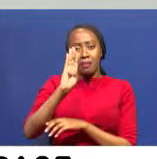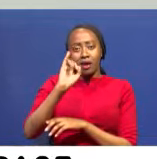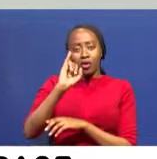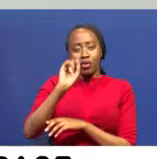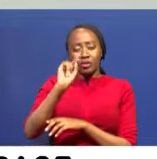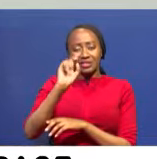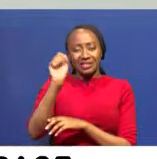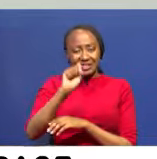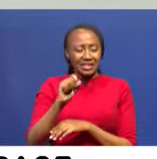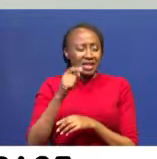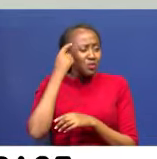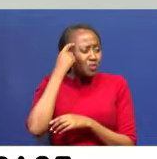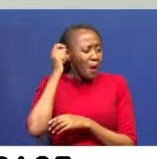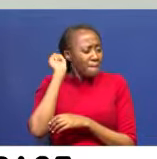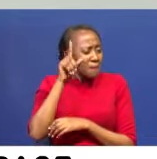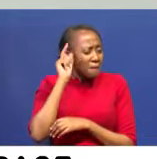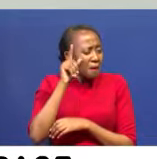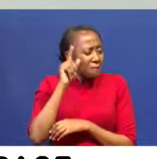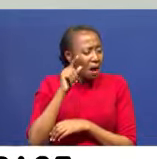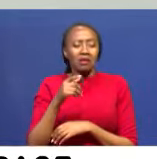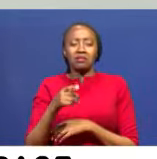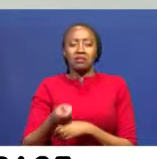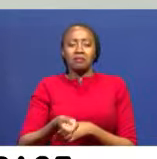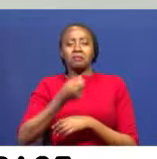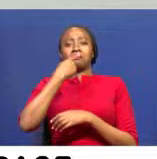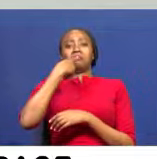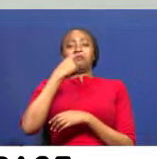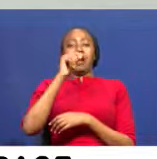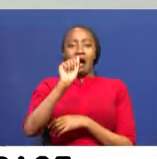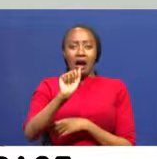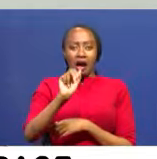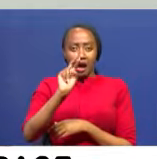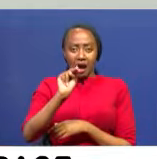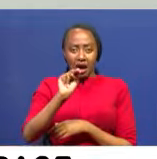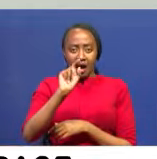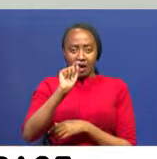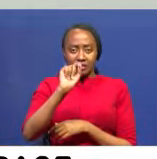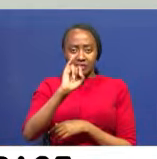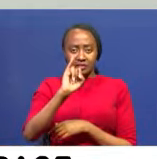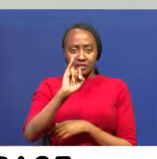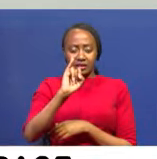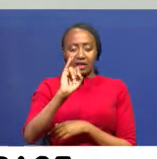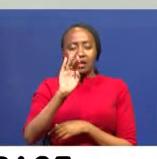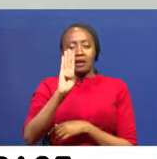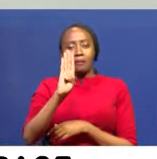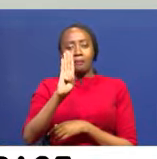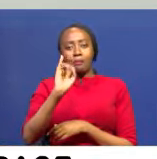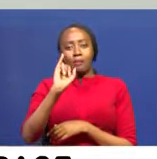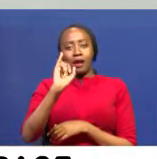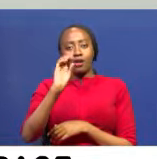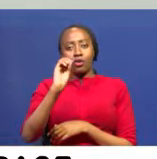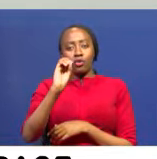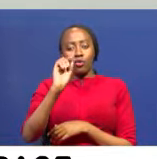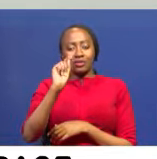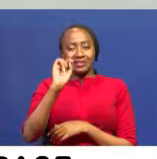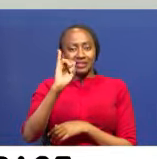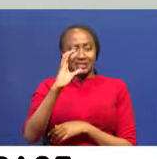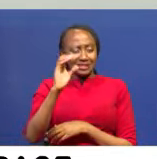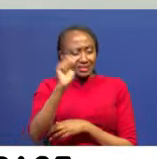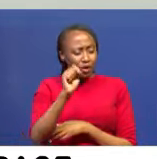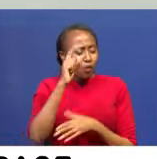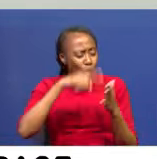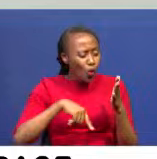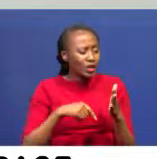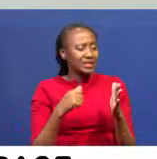for antibiotics. Whenever you have any general pain within your body, you're going for antibiotics. What are the adverse effects of such